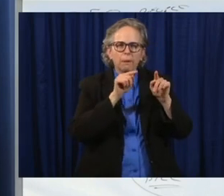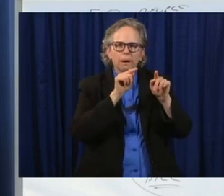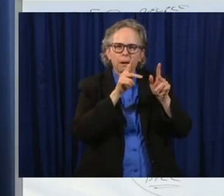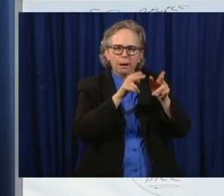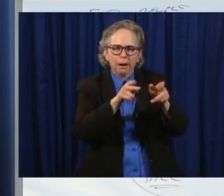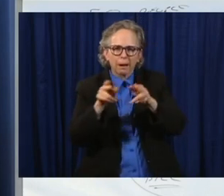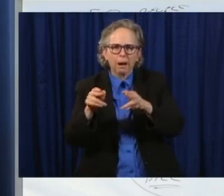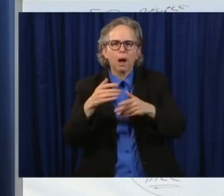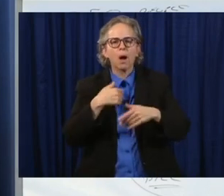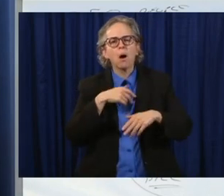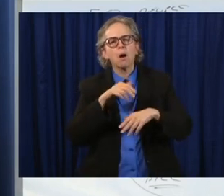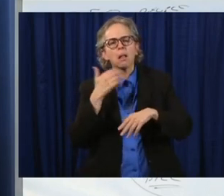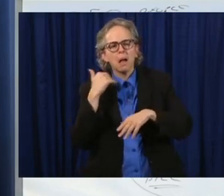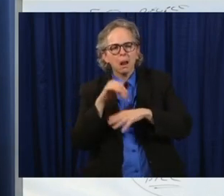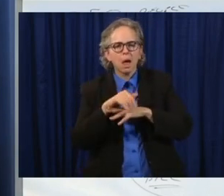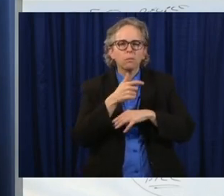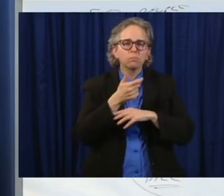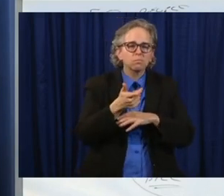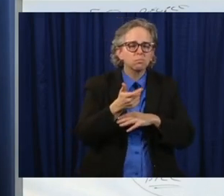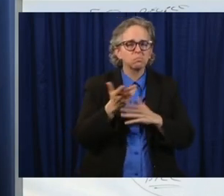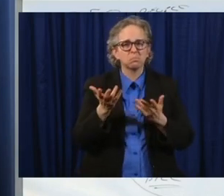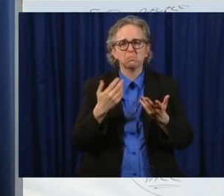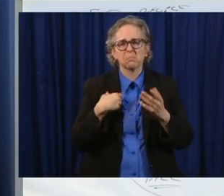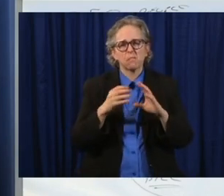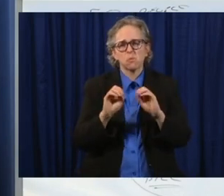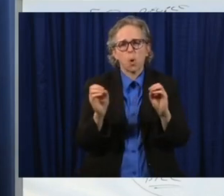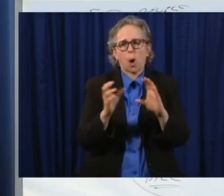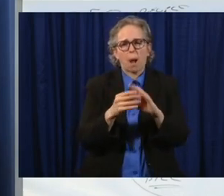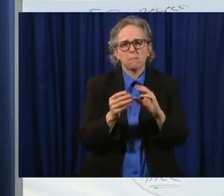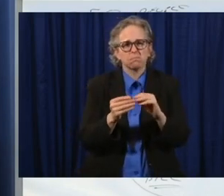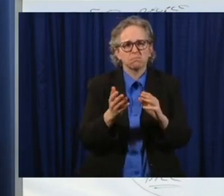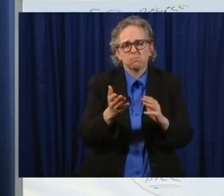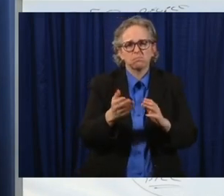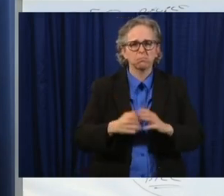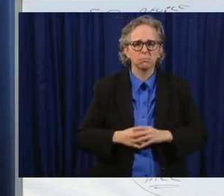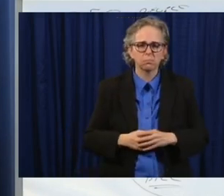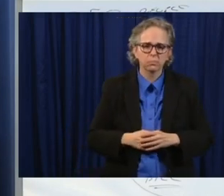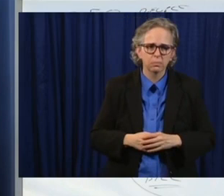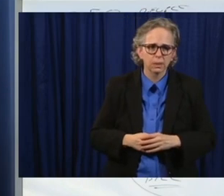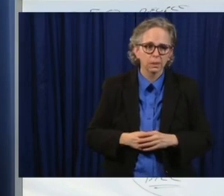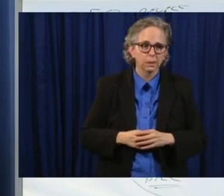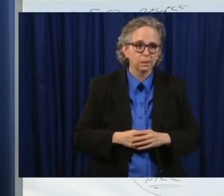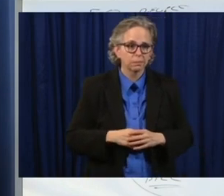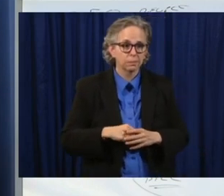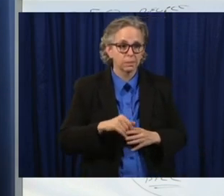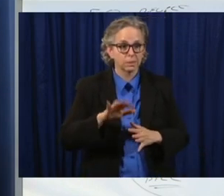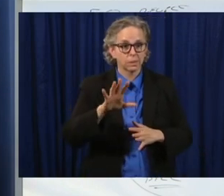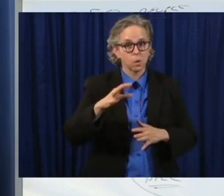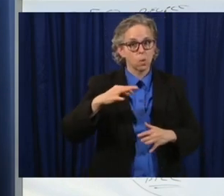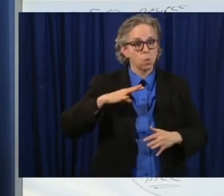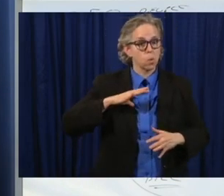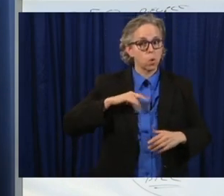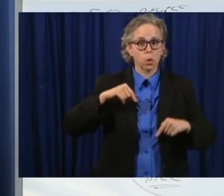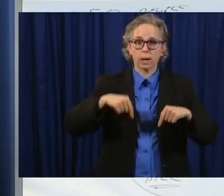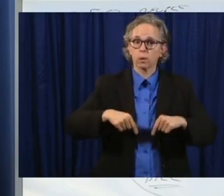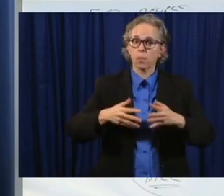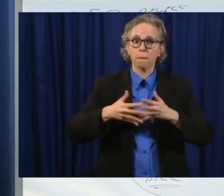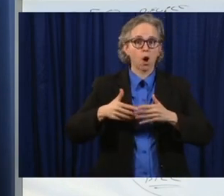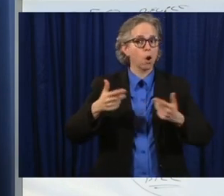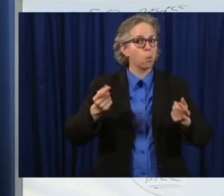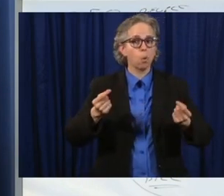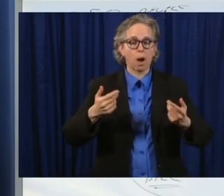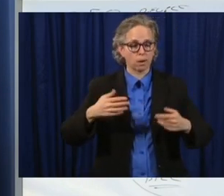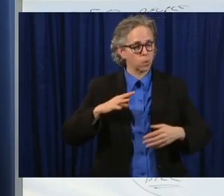really comment about that. One of the great things in this country is we have a robust